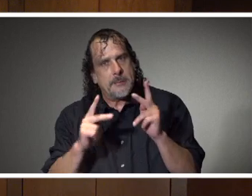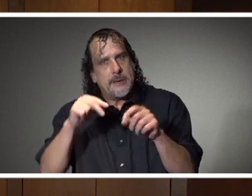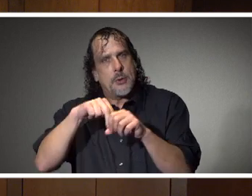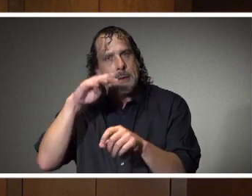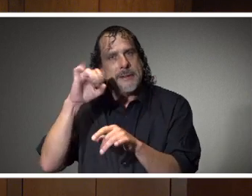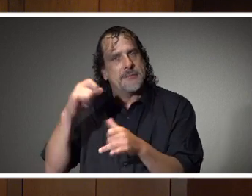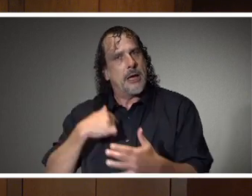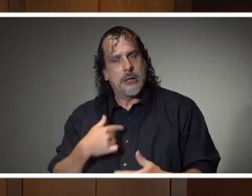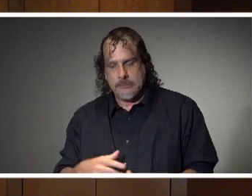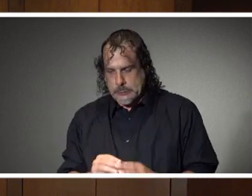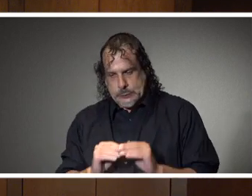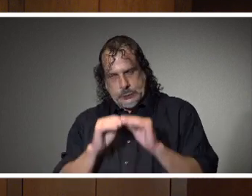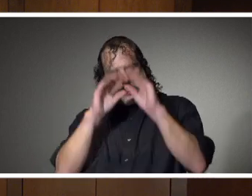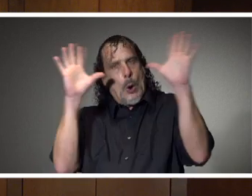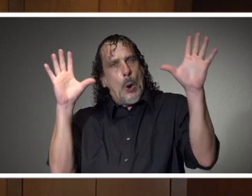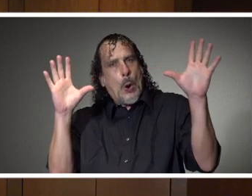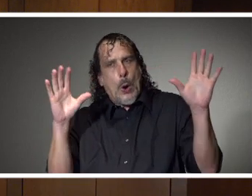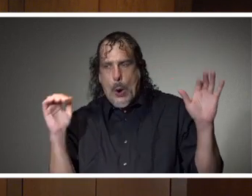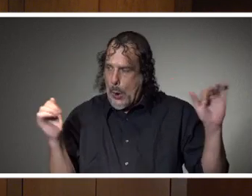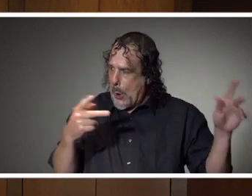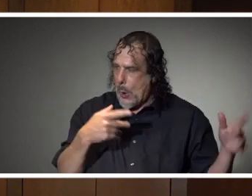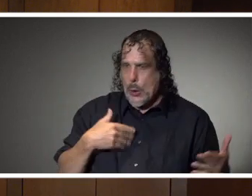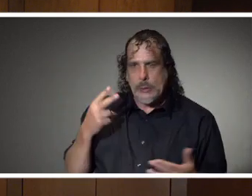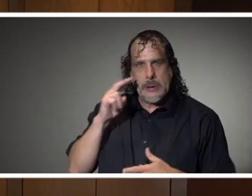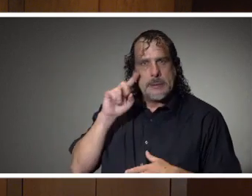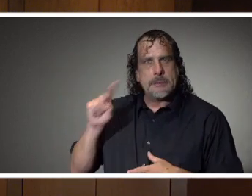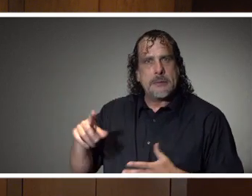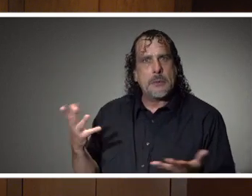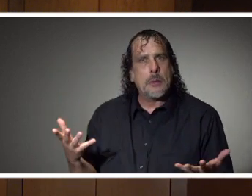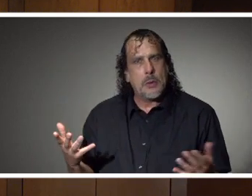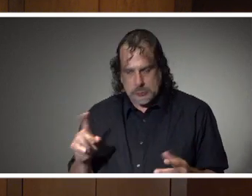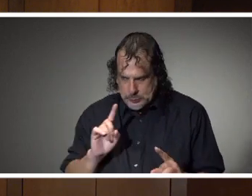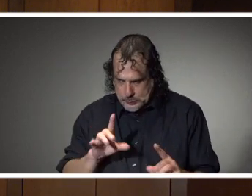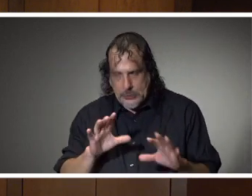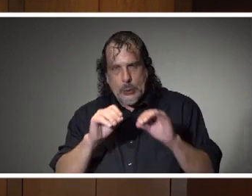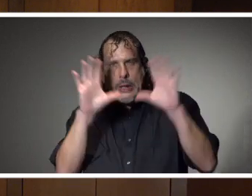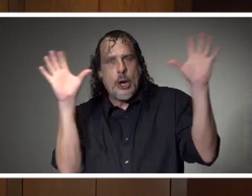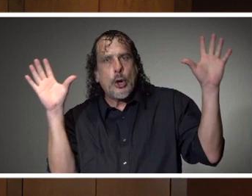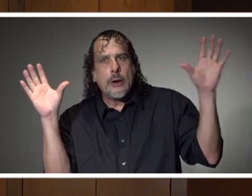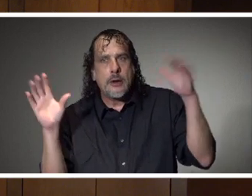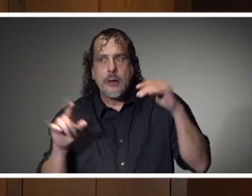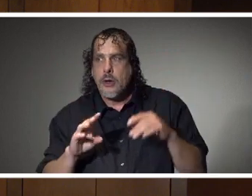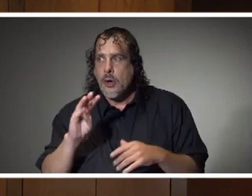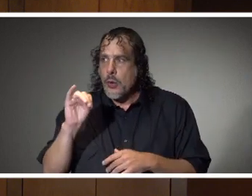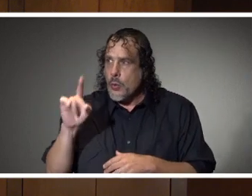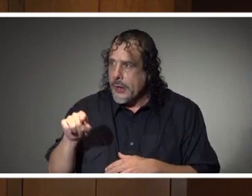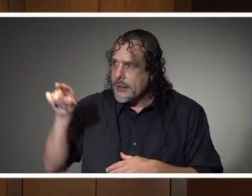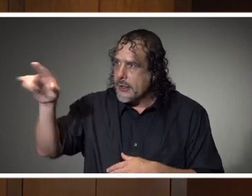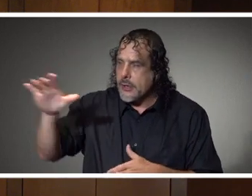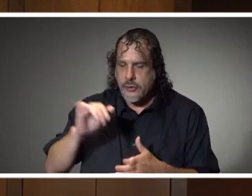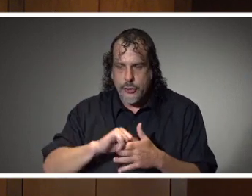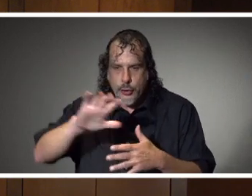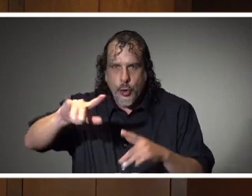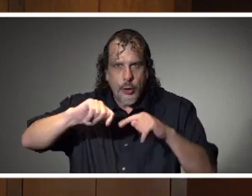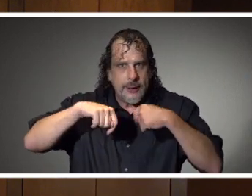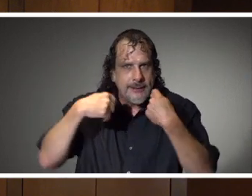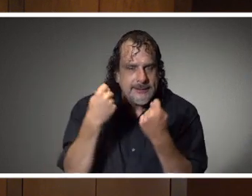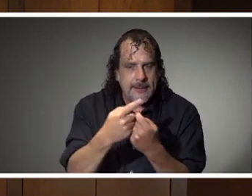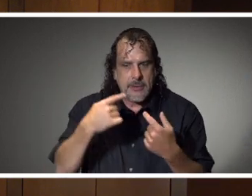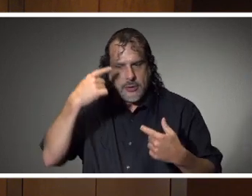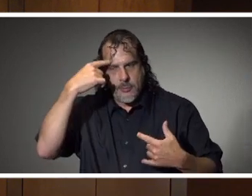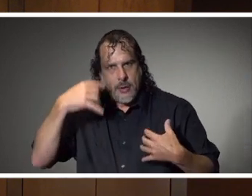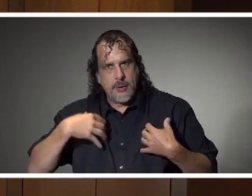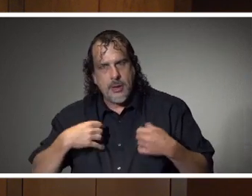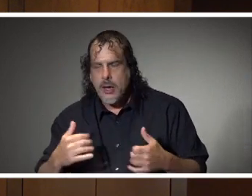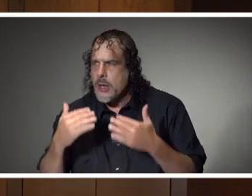It is very obvious to any and everyone that is paying attention today. Wendy, to you and y'all's entire team at the Department of Mental Health,